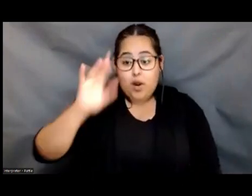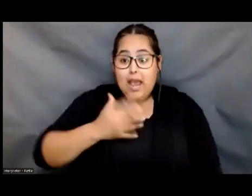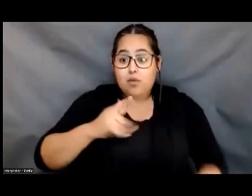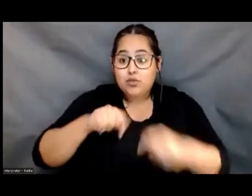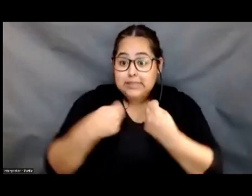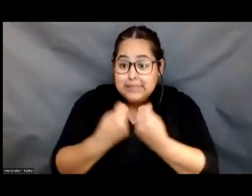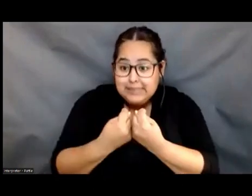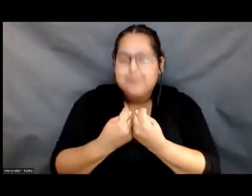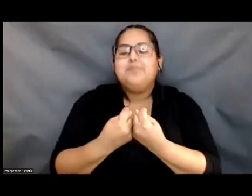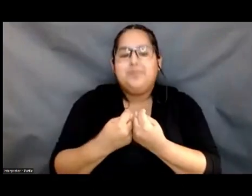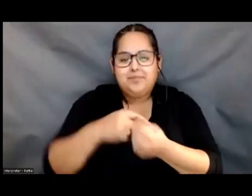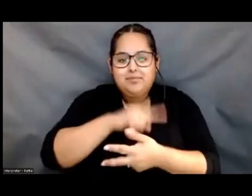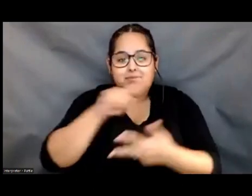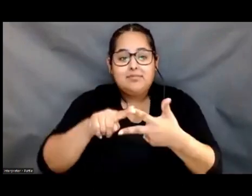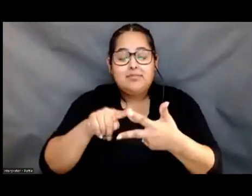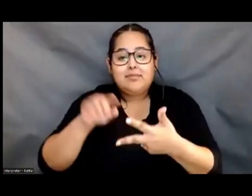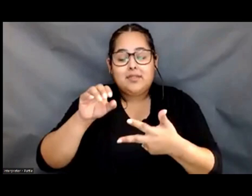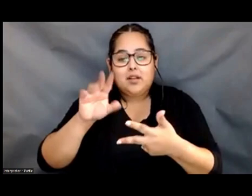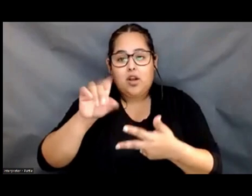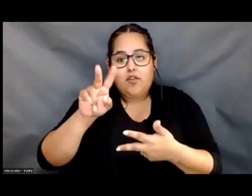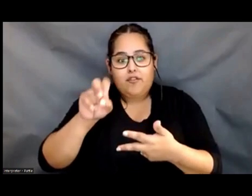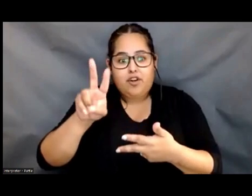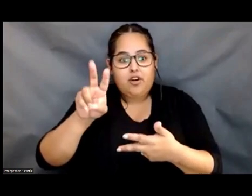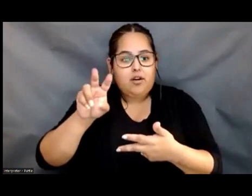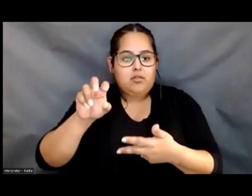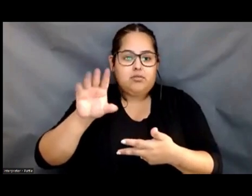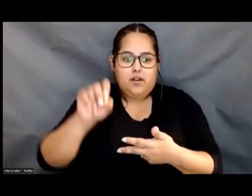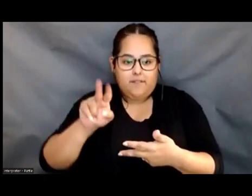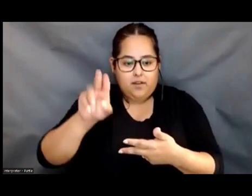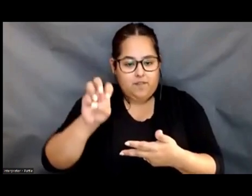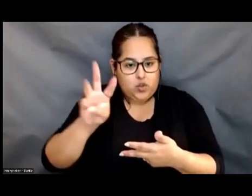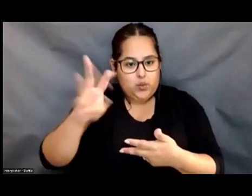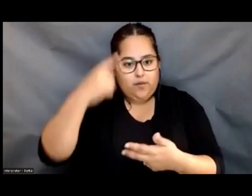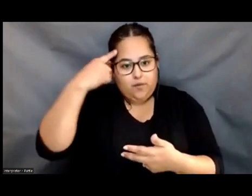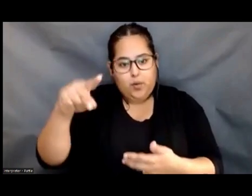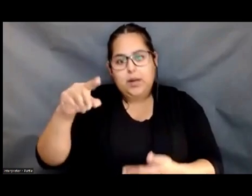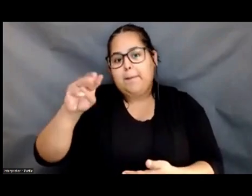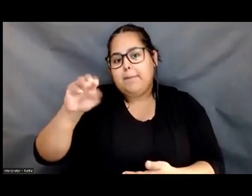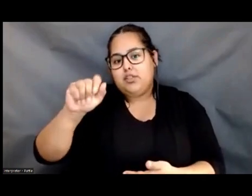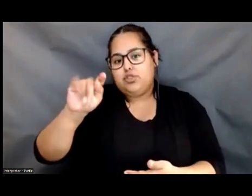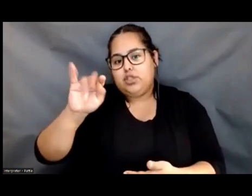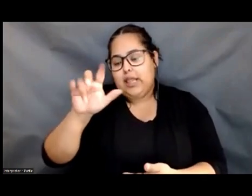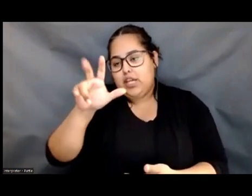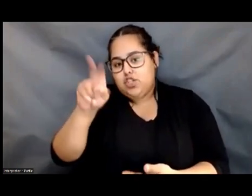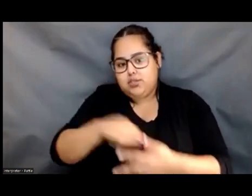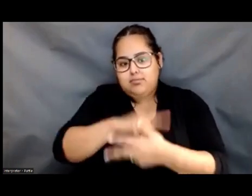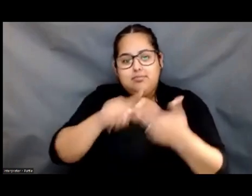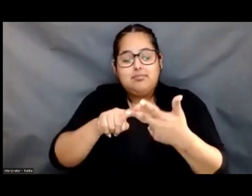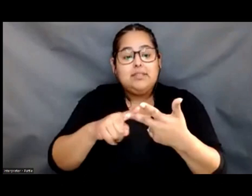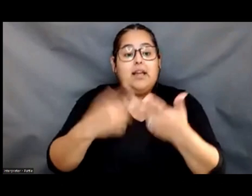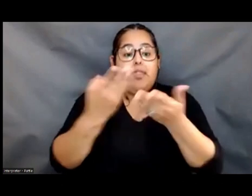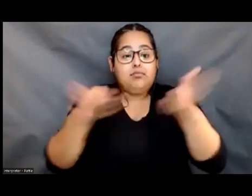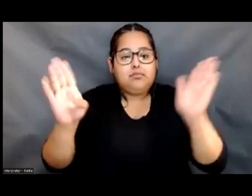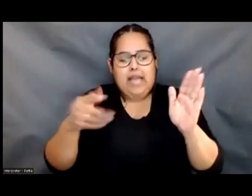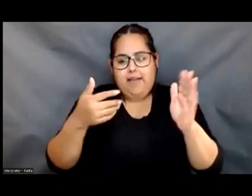as well as an overview of the matriculation process for TTC, and an overview of the application steps for